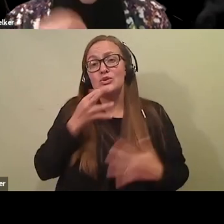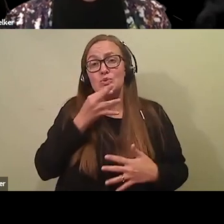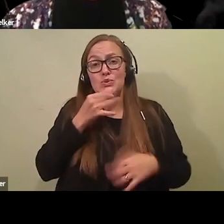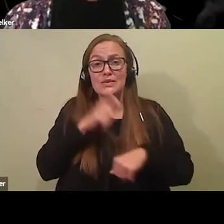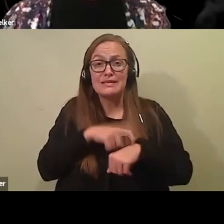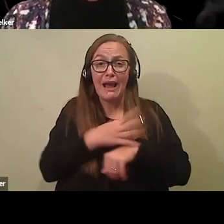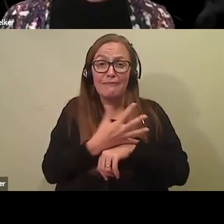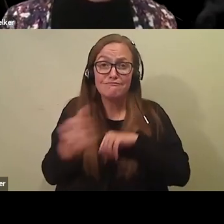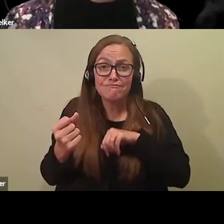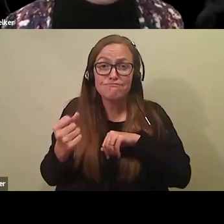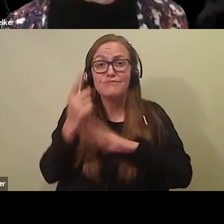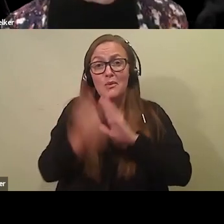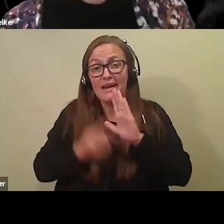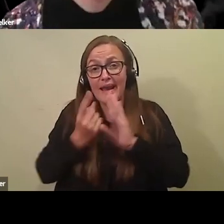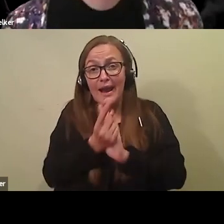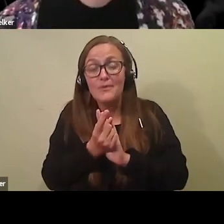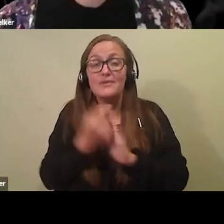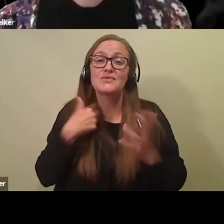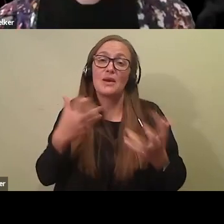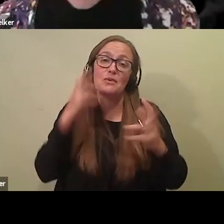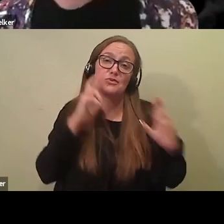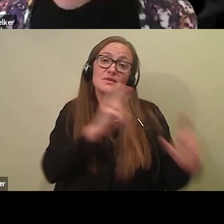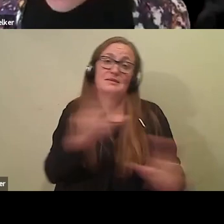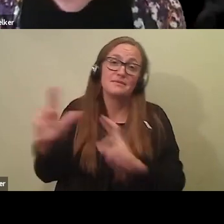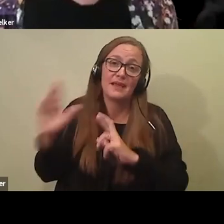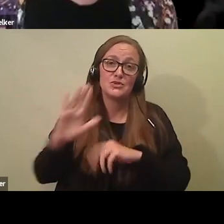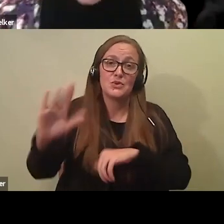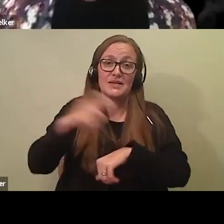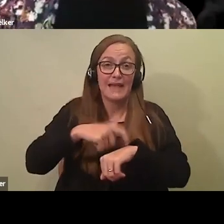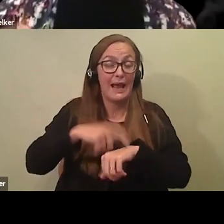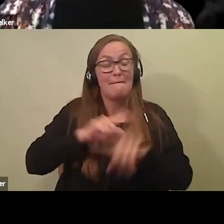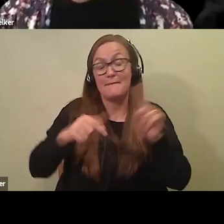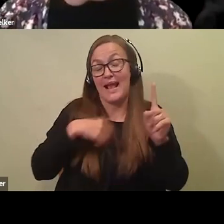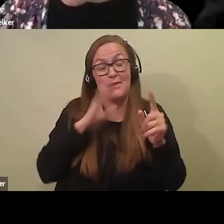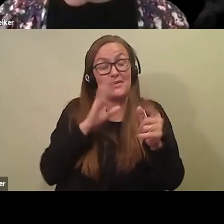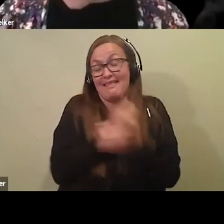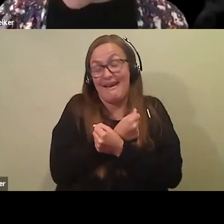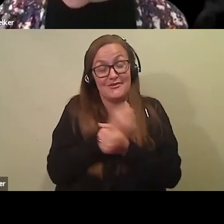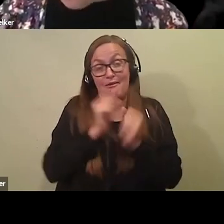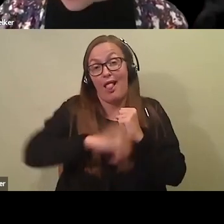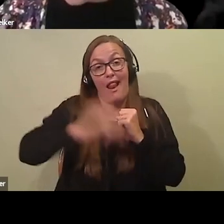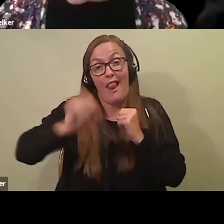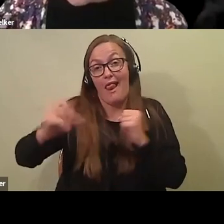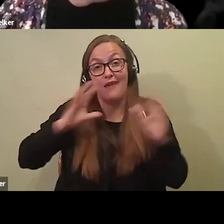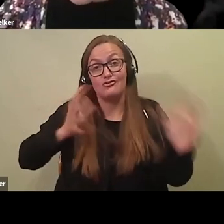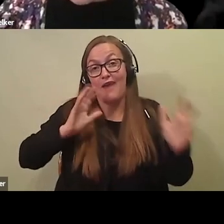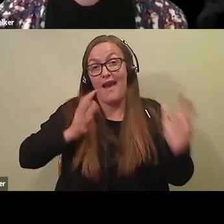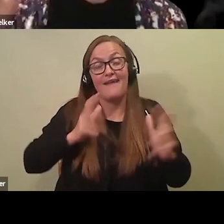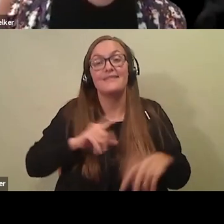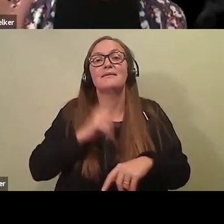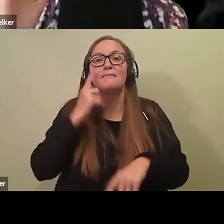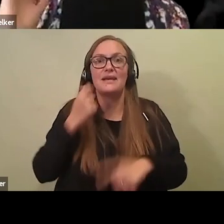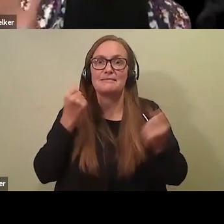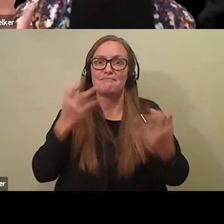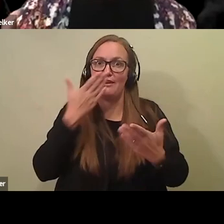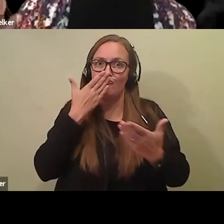of our hour here. So I want to be respectful of everyone's time, although I'd love to just keep going because we have a lot of great questions still.